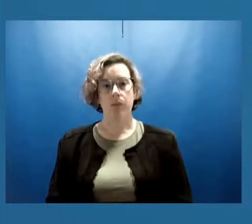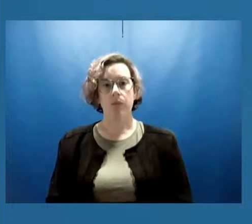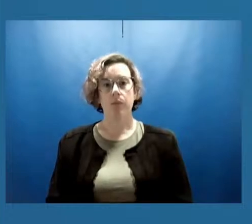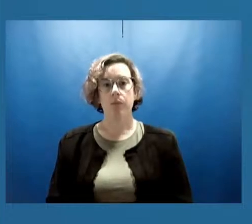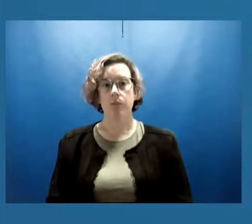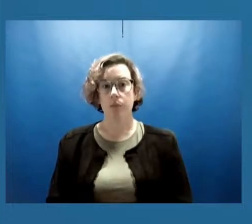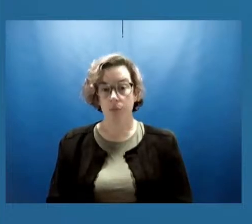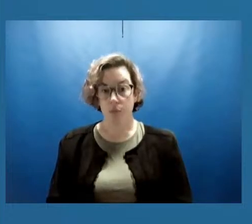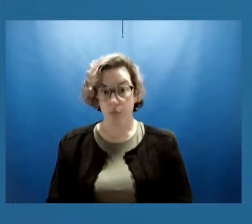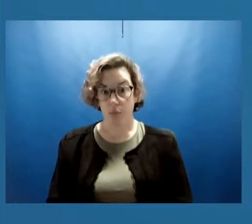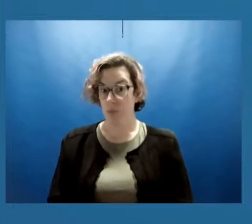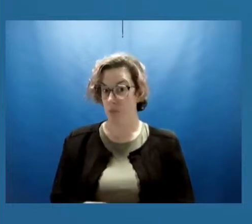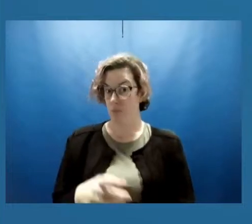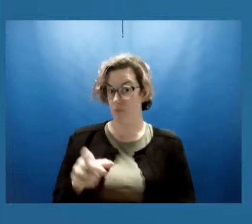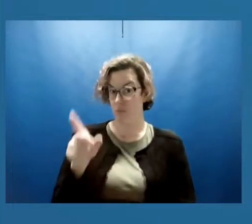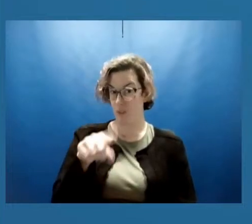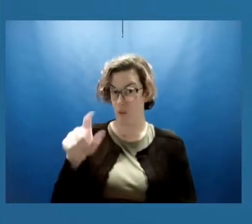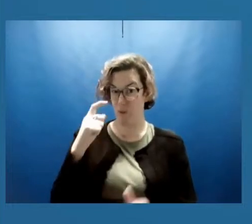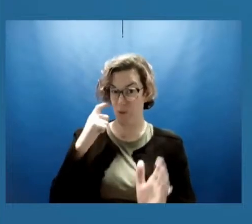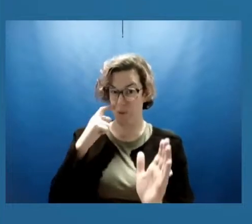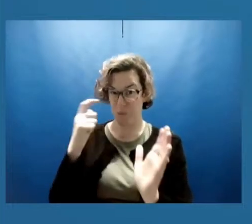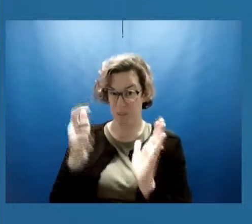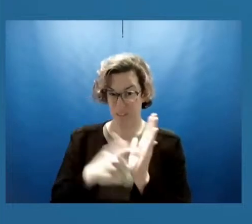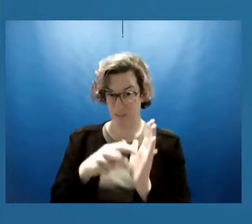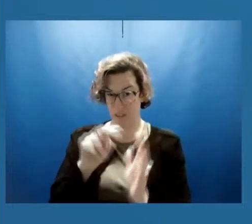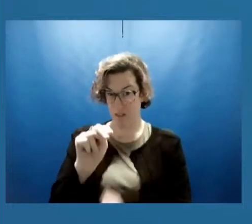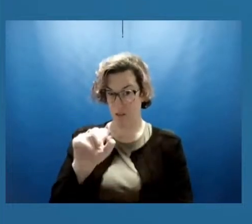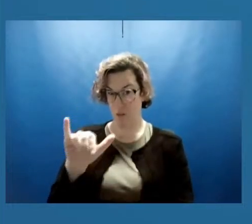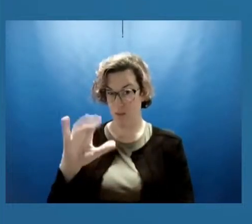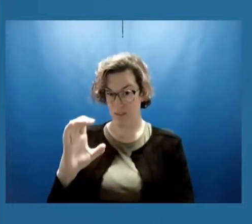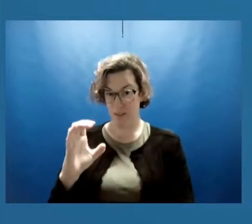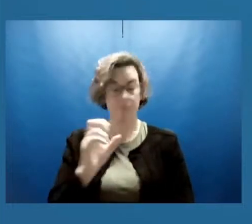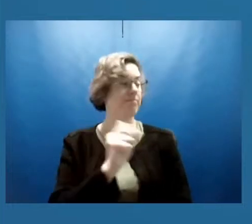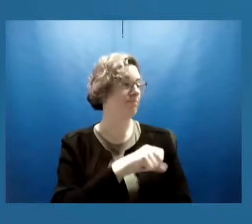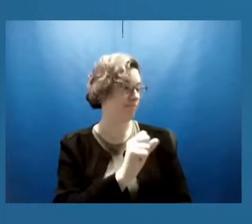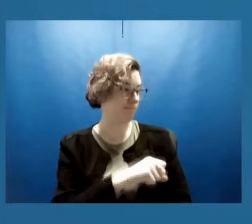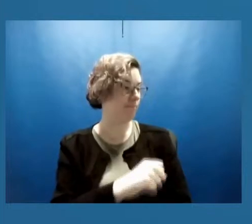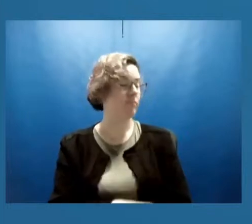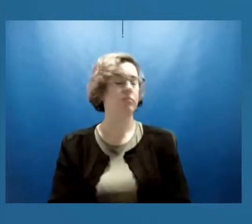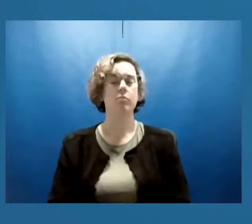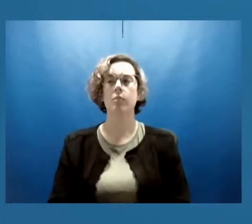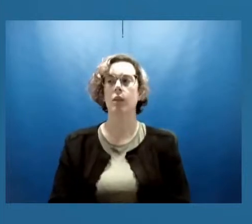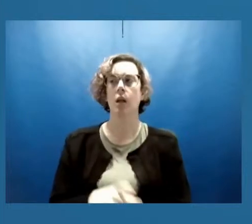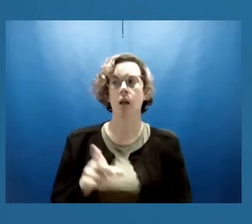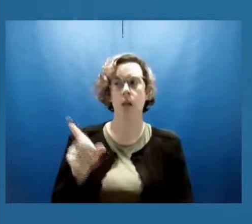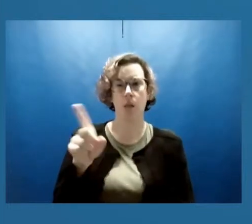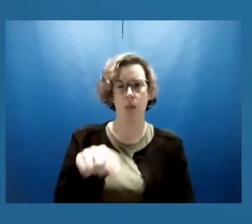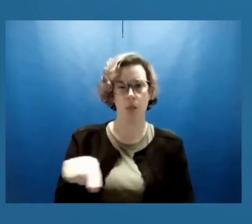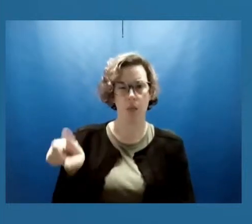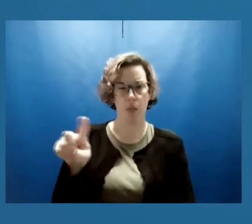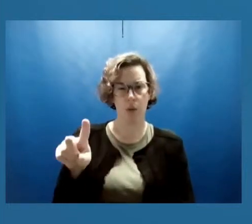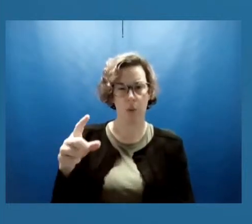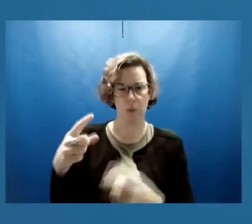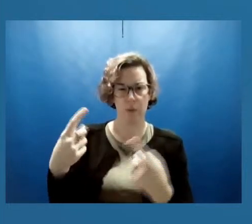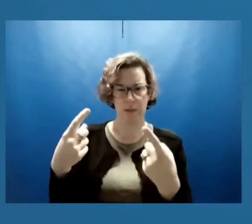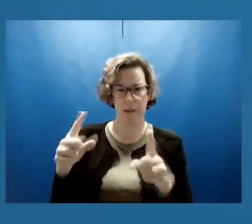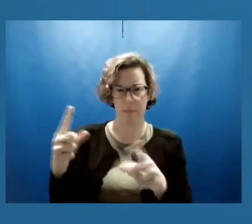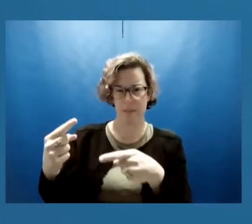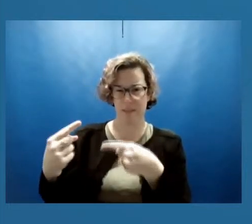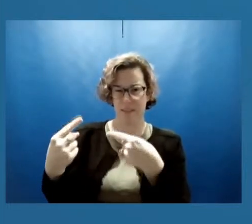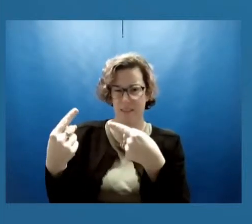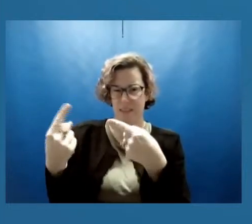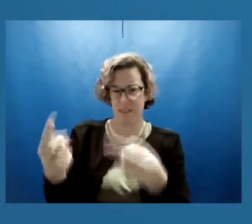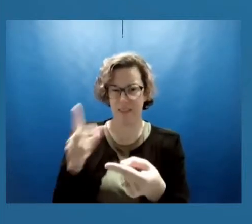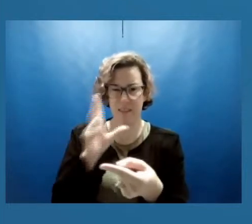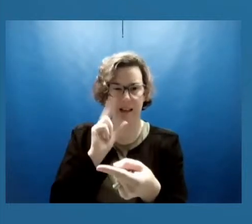Those were specifically in New York City? Yes, And those happened since the Crescent Duck Farm